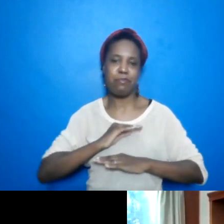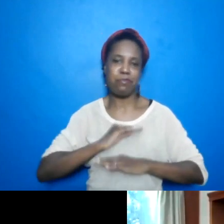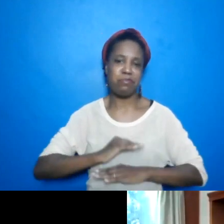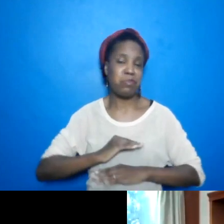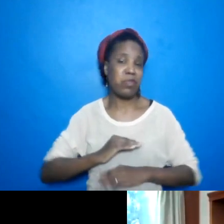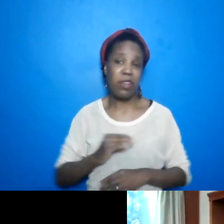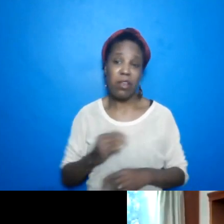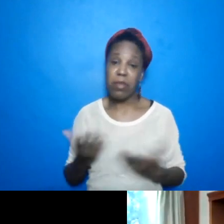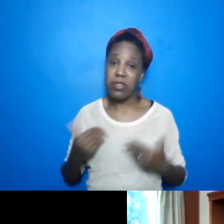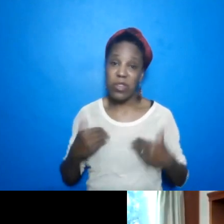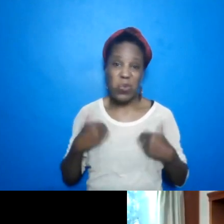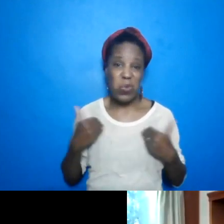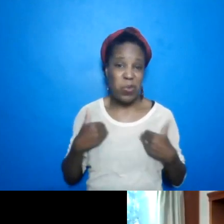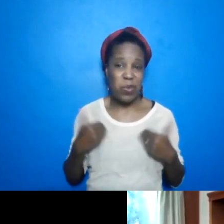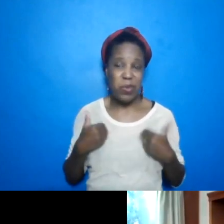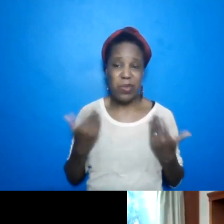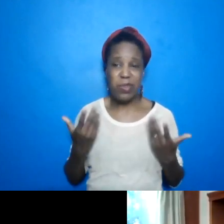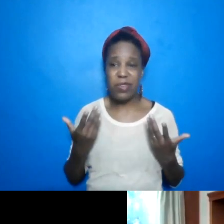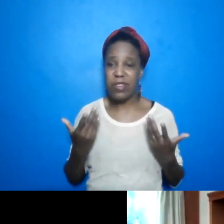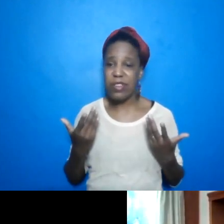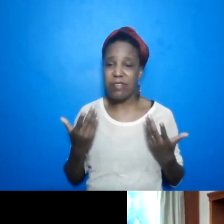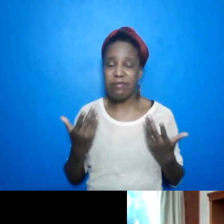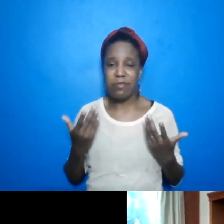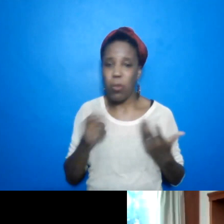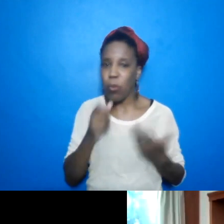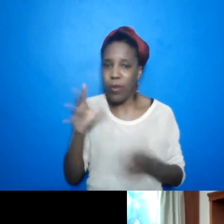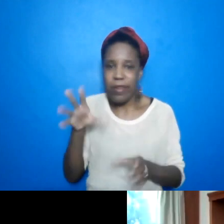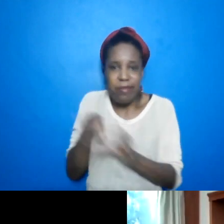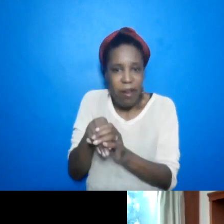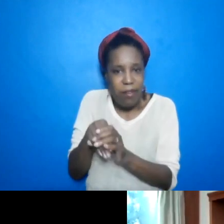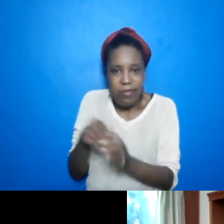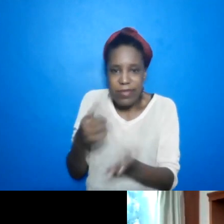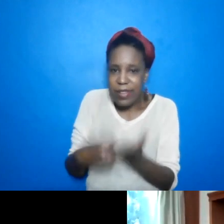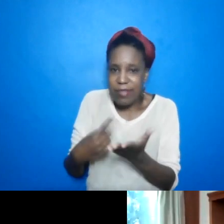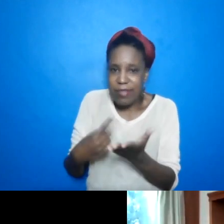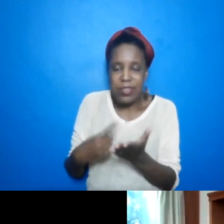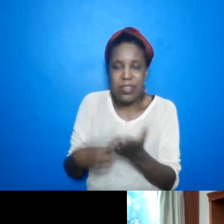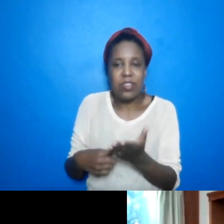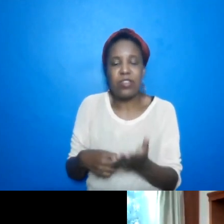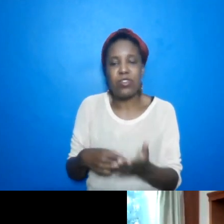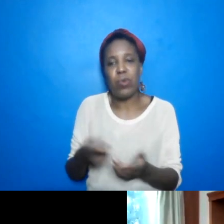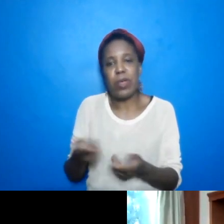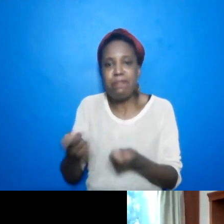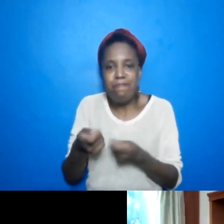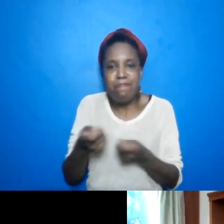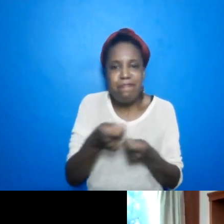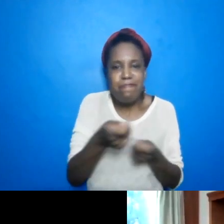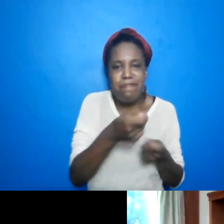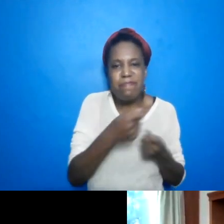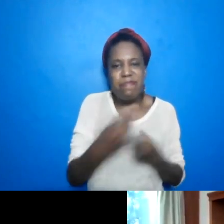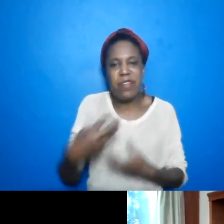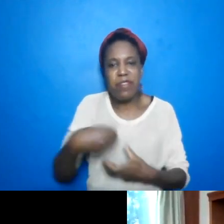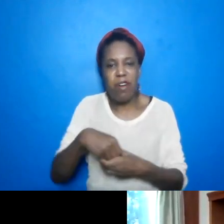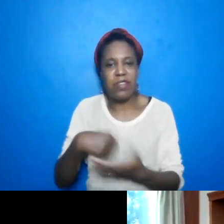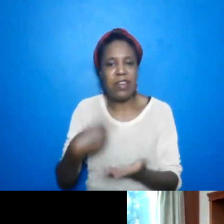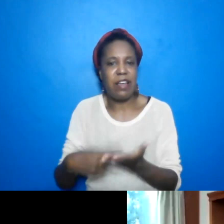been involved in the earlier conversation. So it's important to find a way to incorporate them. And so that process has been going on. That piece